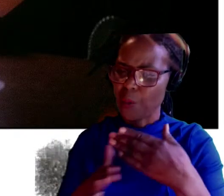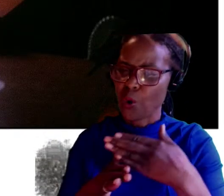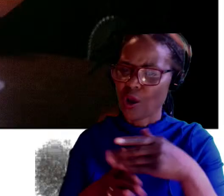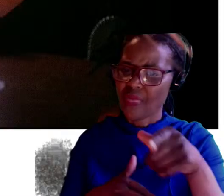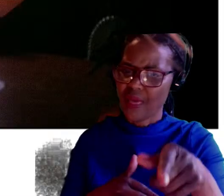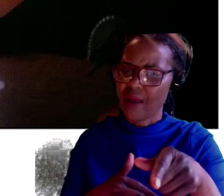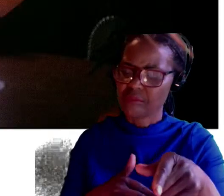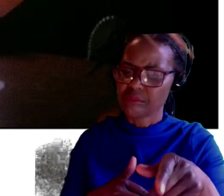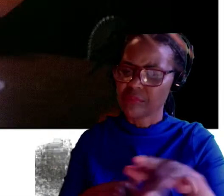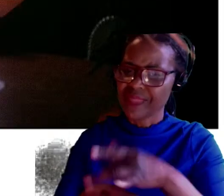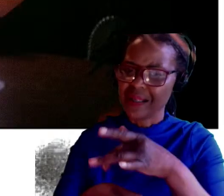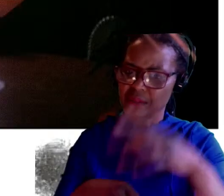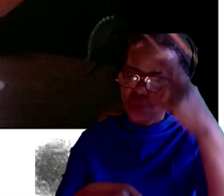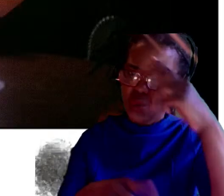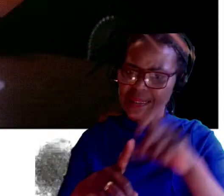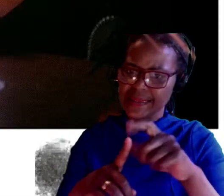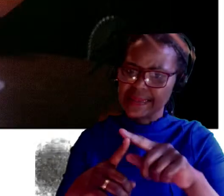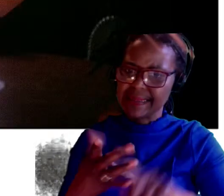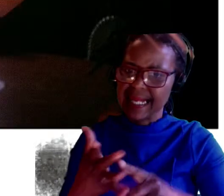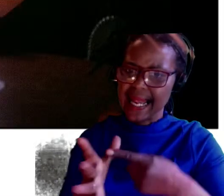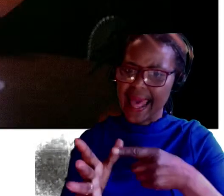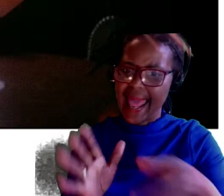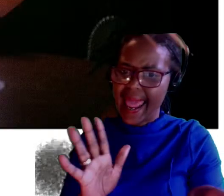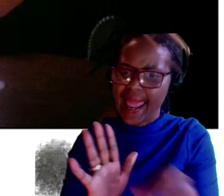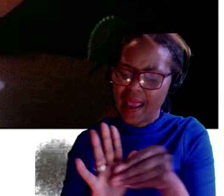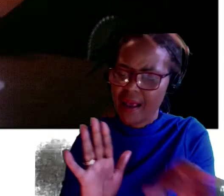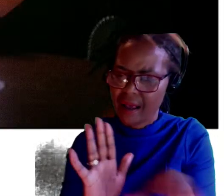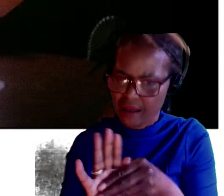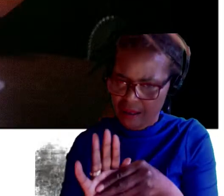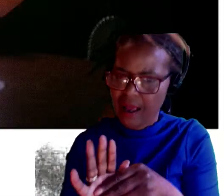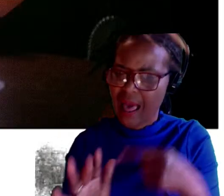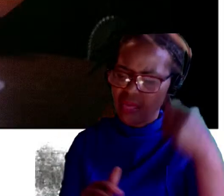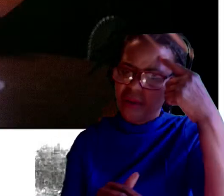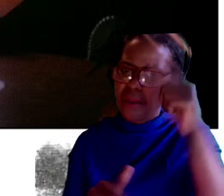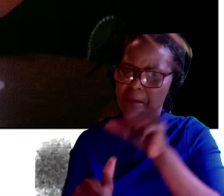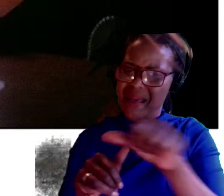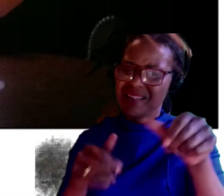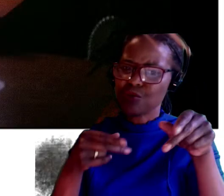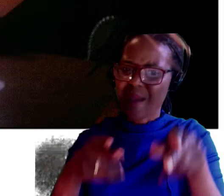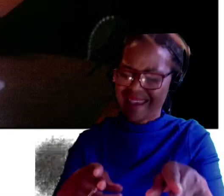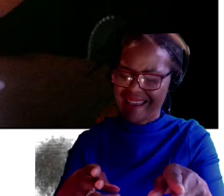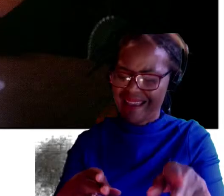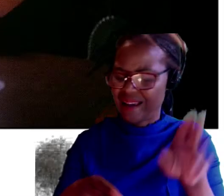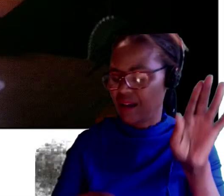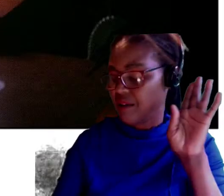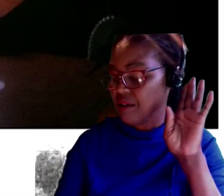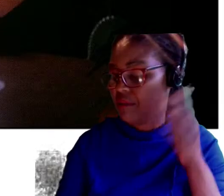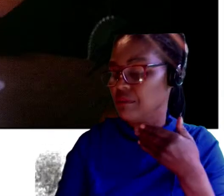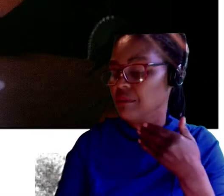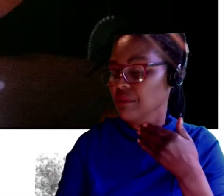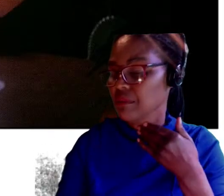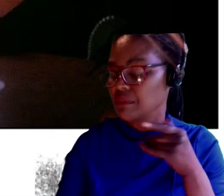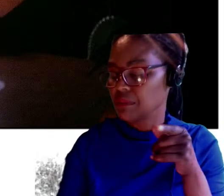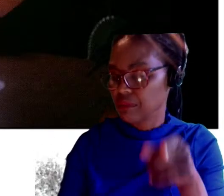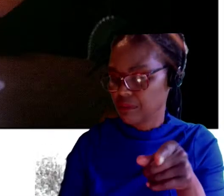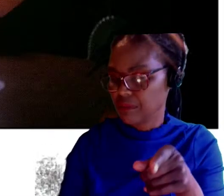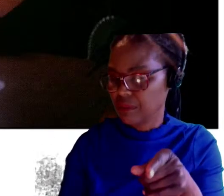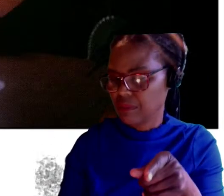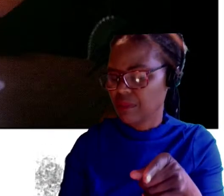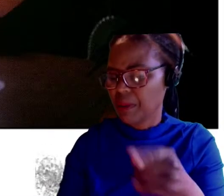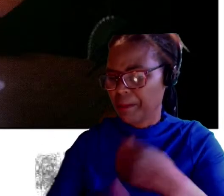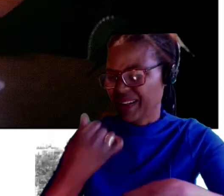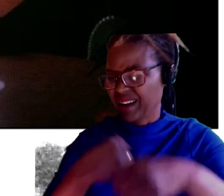quietly delighted me. I discovered that the best way to make a voice sound as though it had been transmitted over interstellar